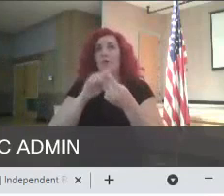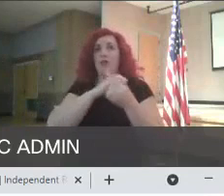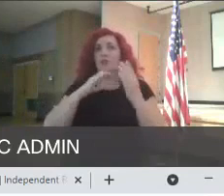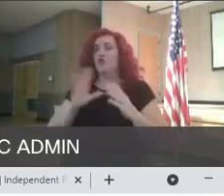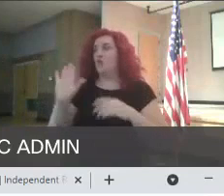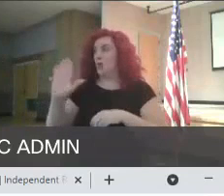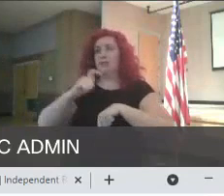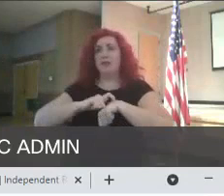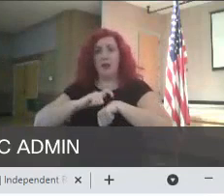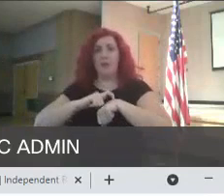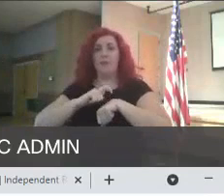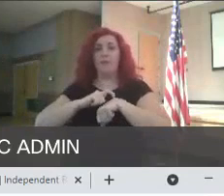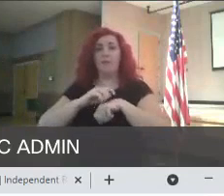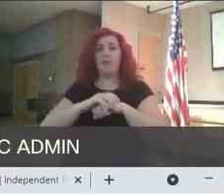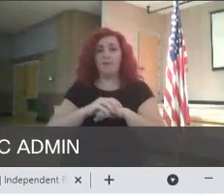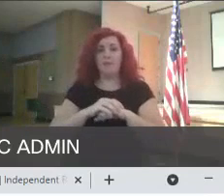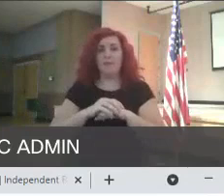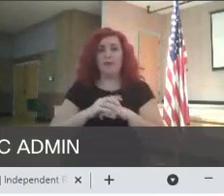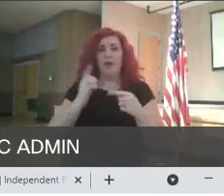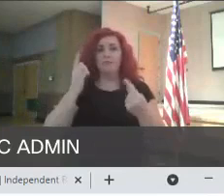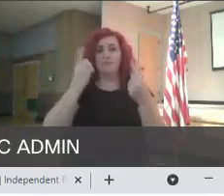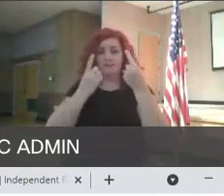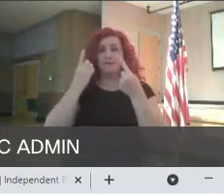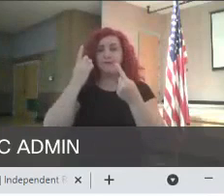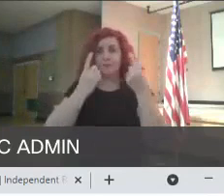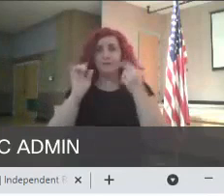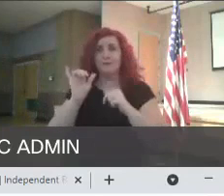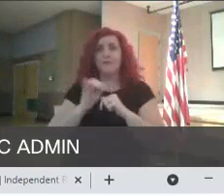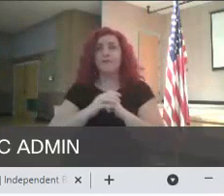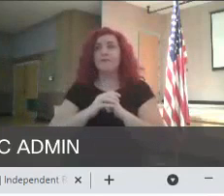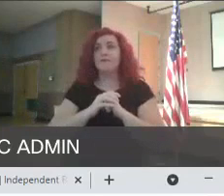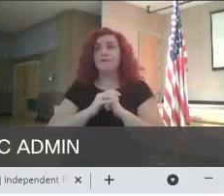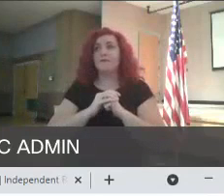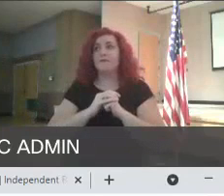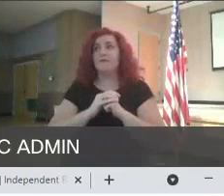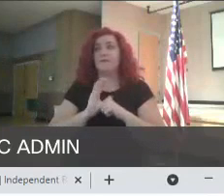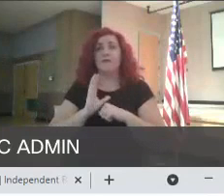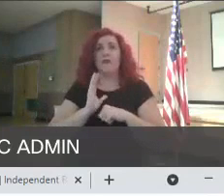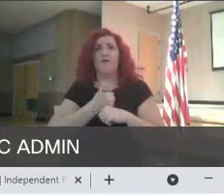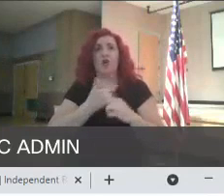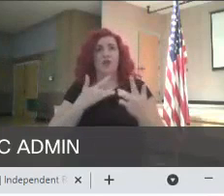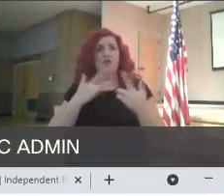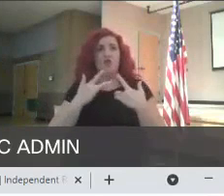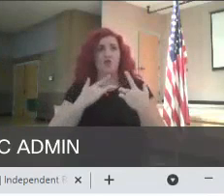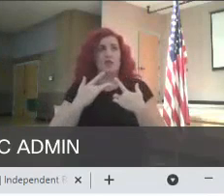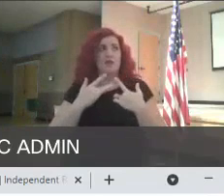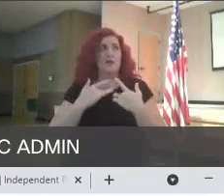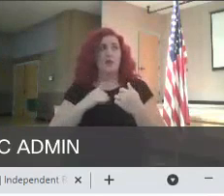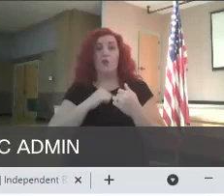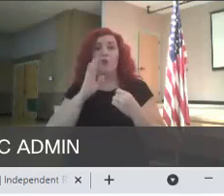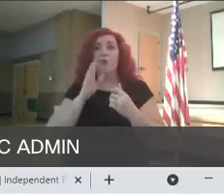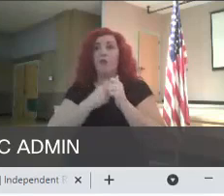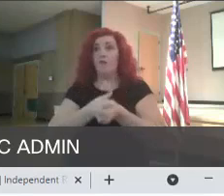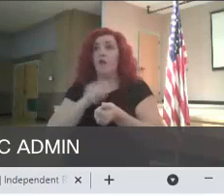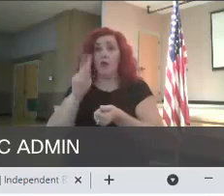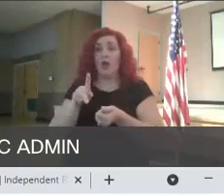time and consideration of our concerns. We will follow up